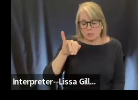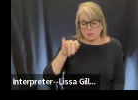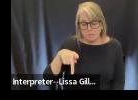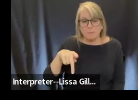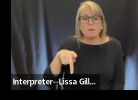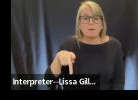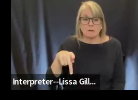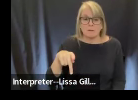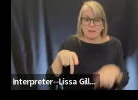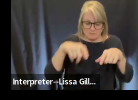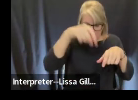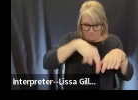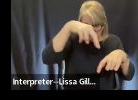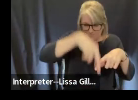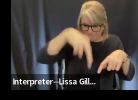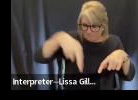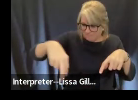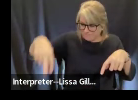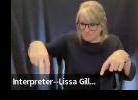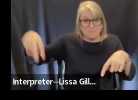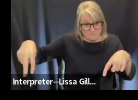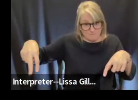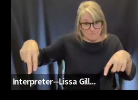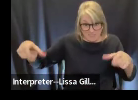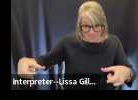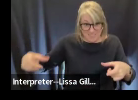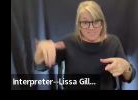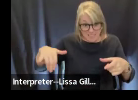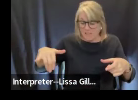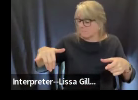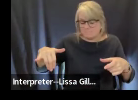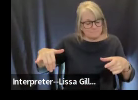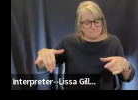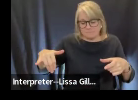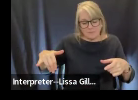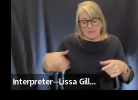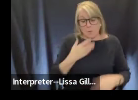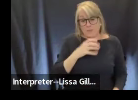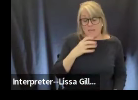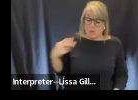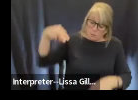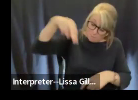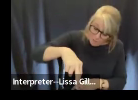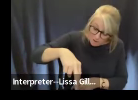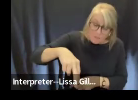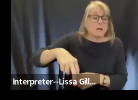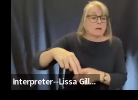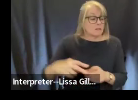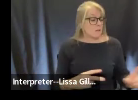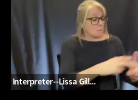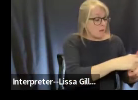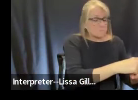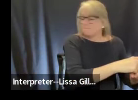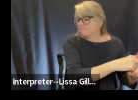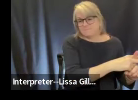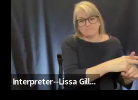appliances, or in this instance, putting something that is a very high energy draw through it, you're introducing the possibility of a fire